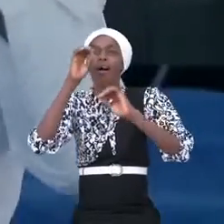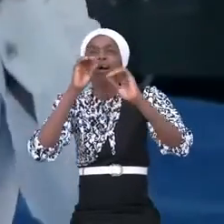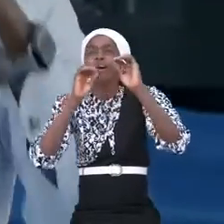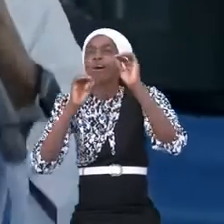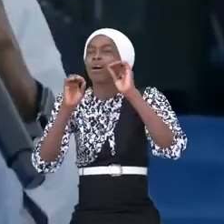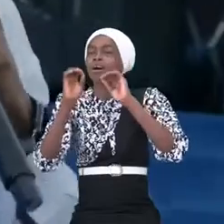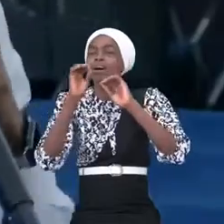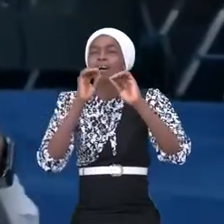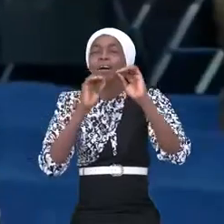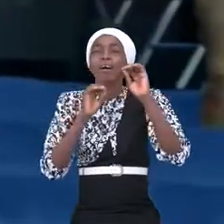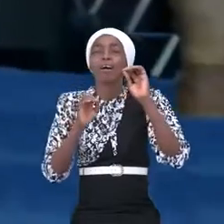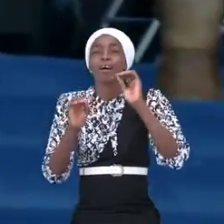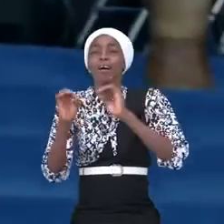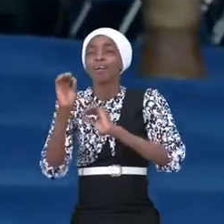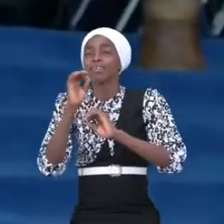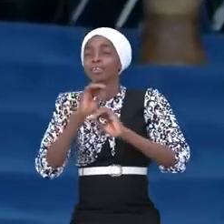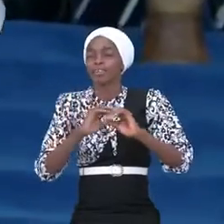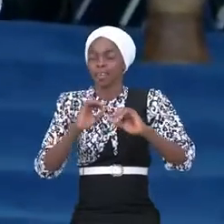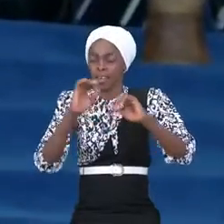Oh.